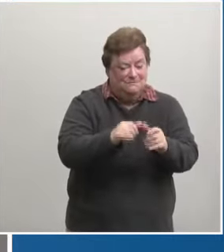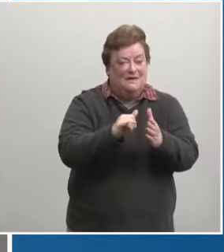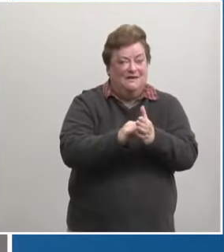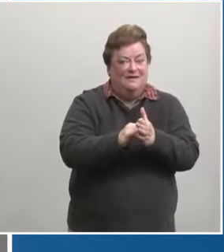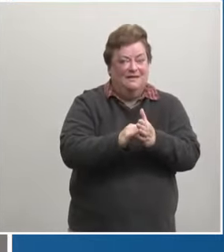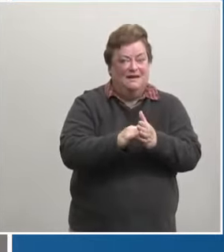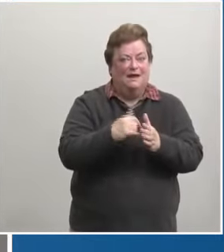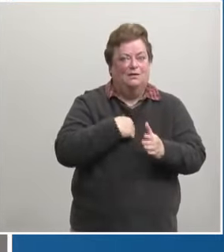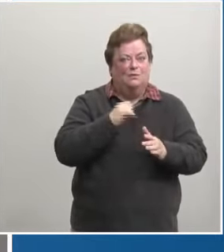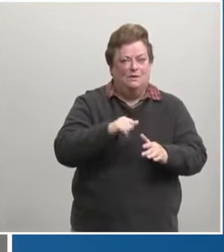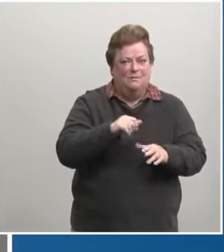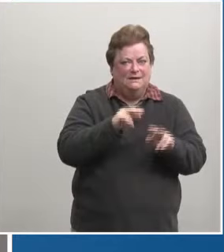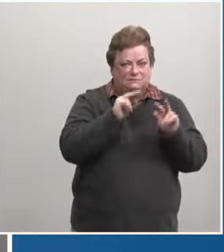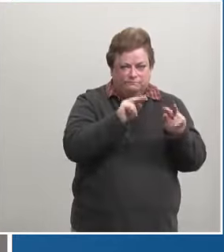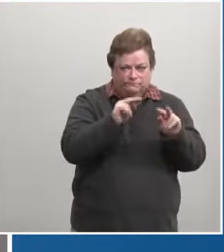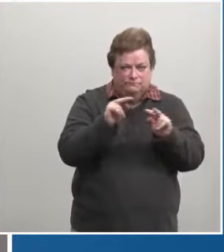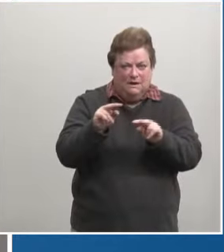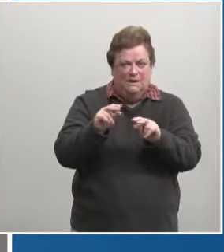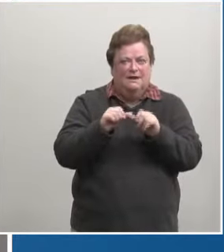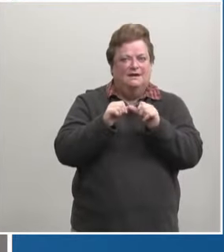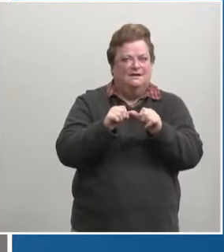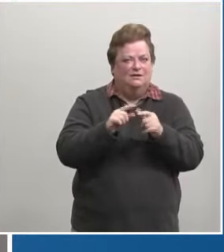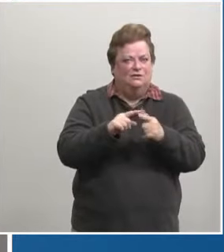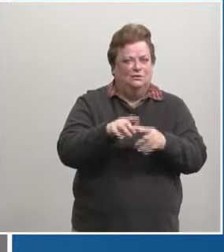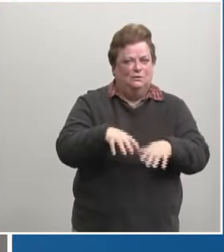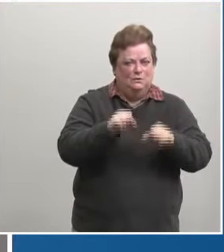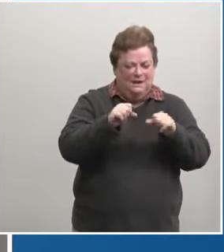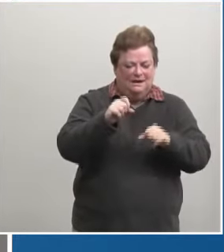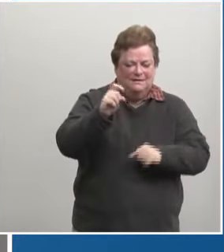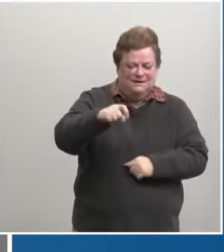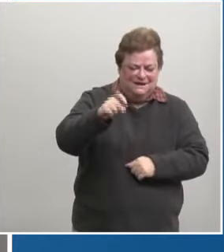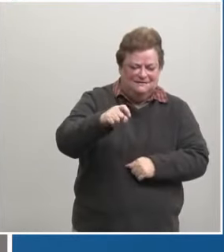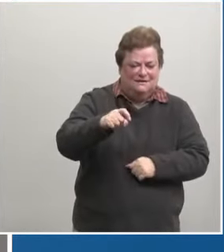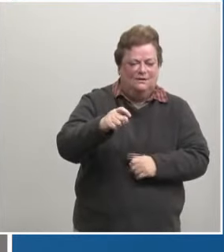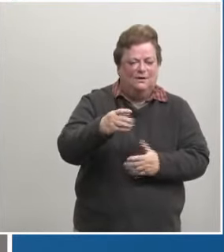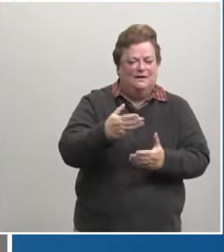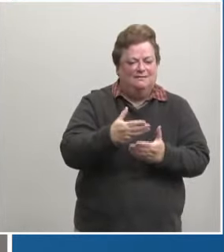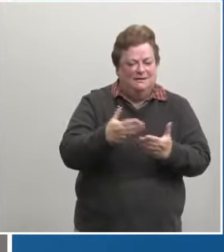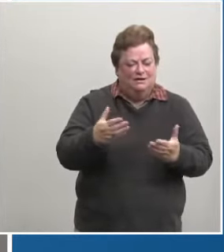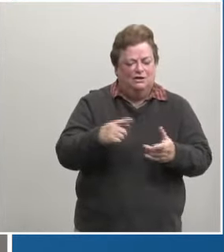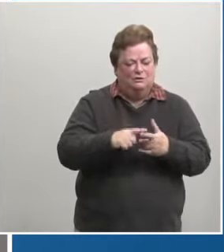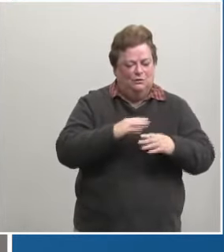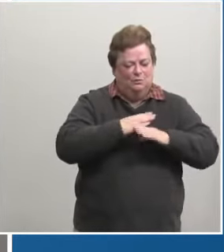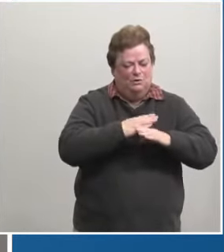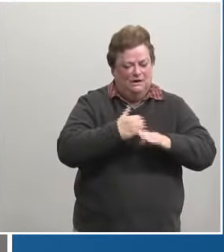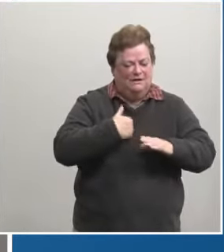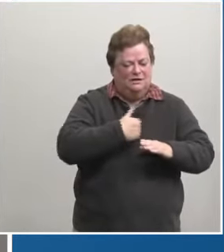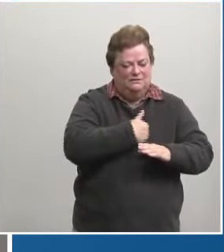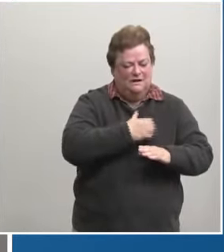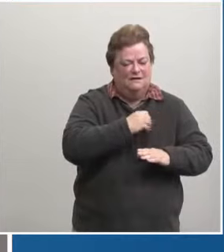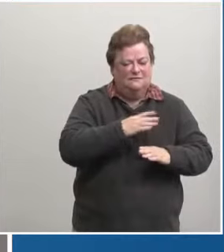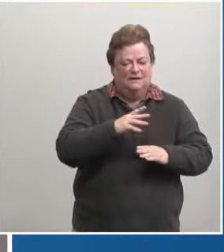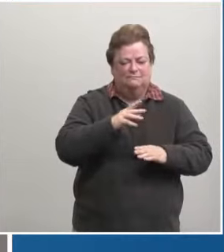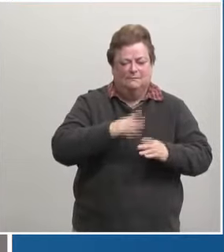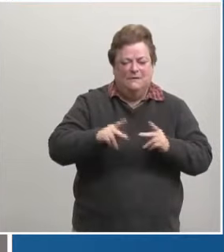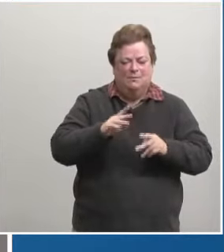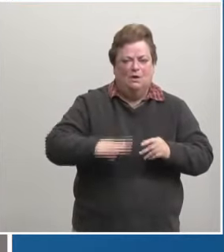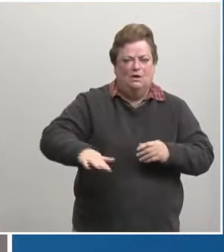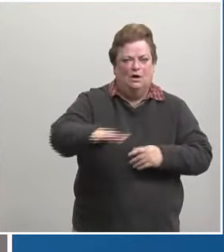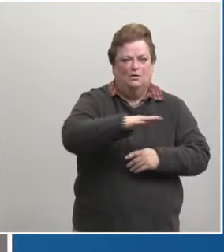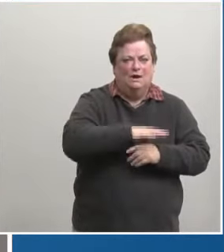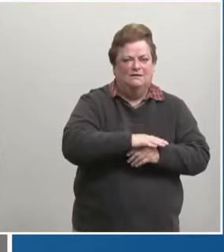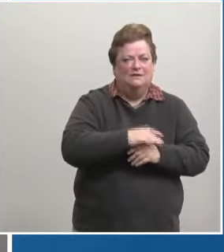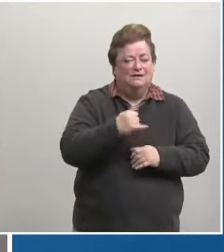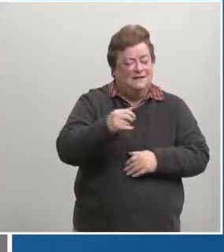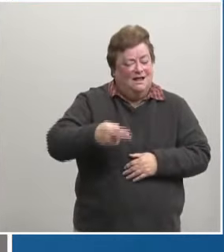We must stay alert and continue to take necessary precautions to protect ourselves and those around us. Elevated